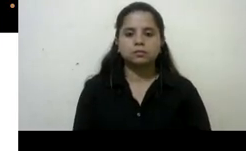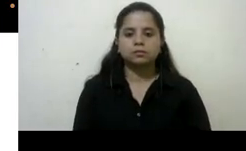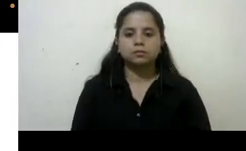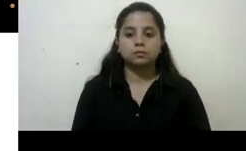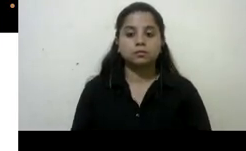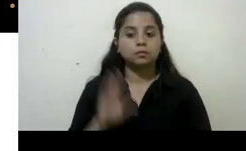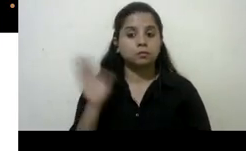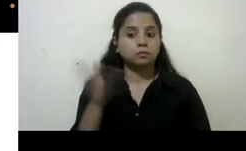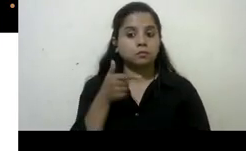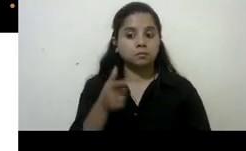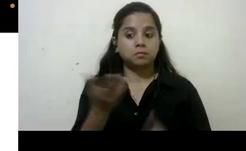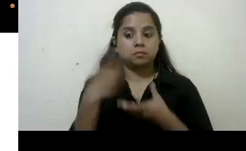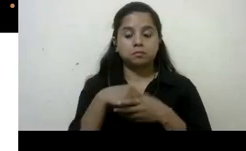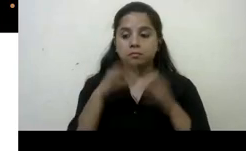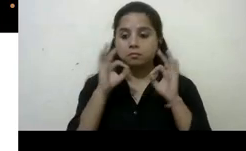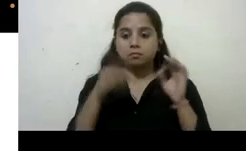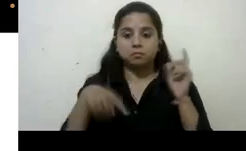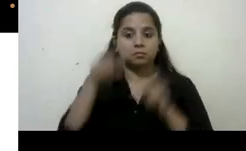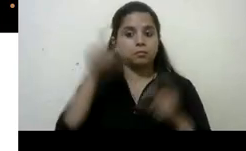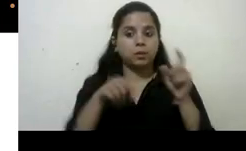You all are contributing brilliantly.